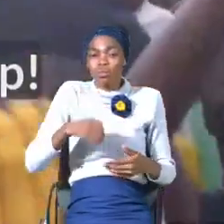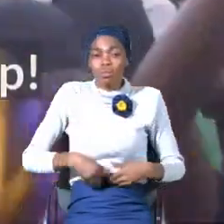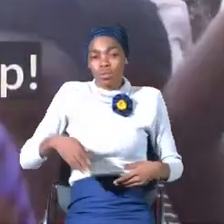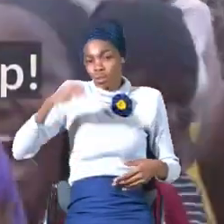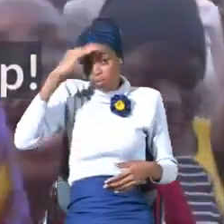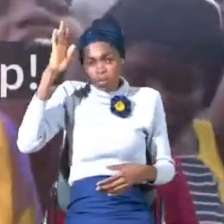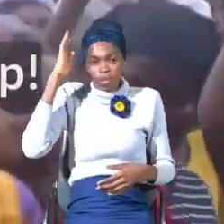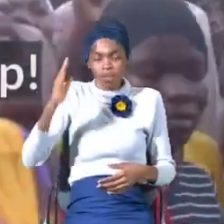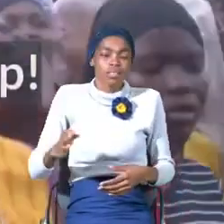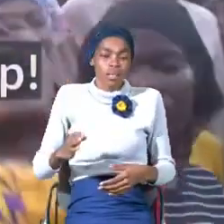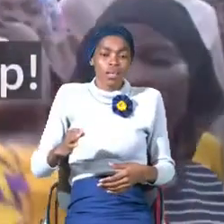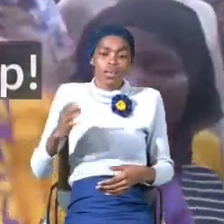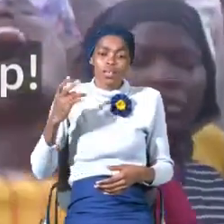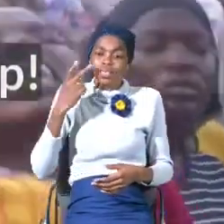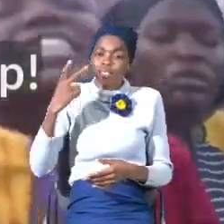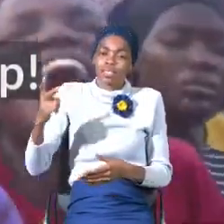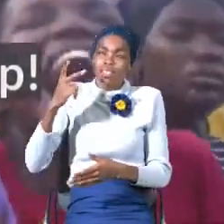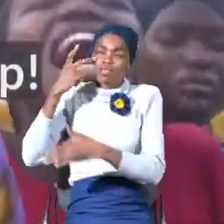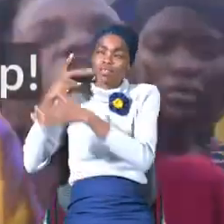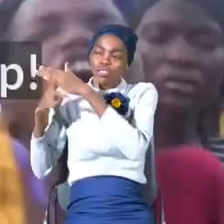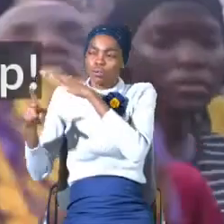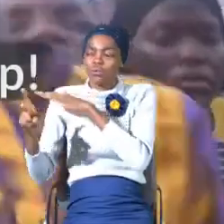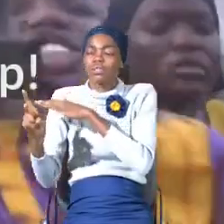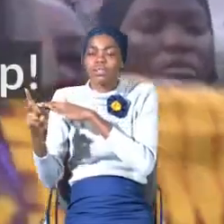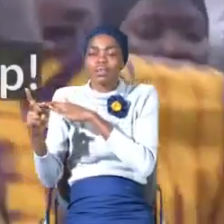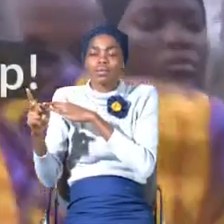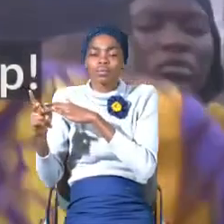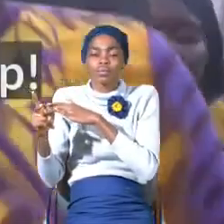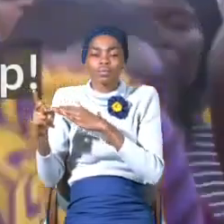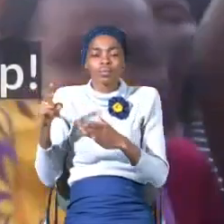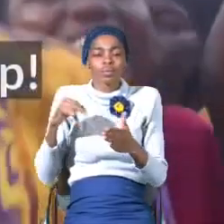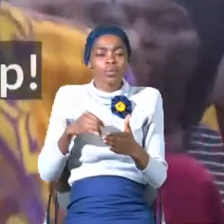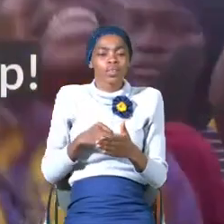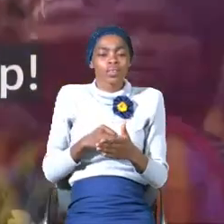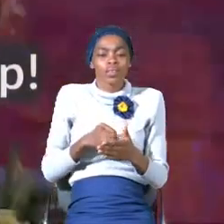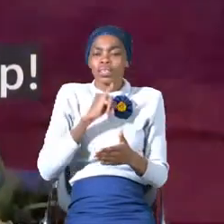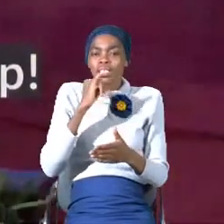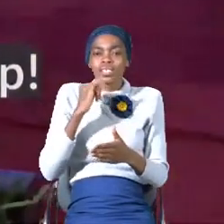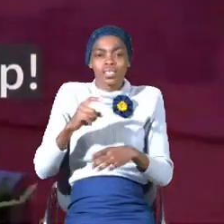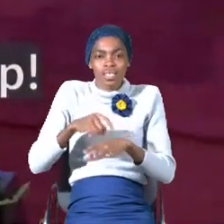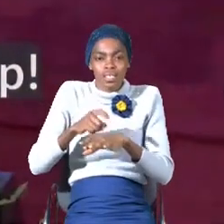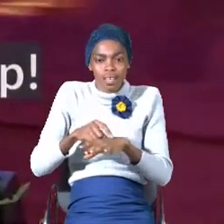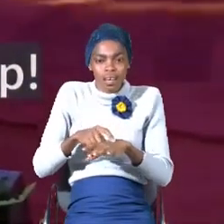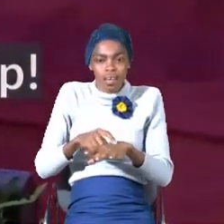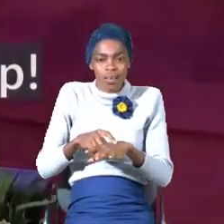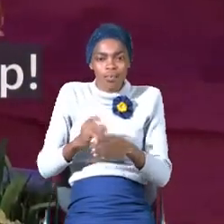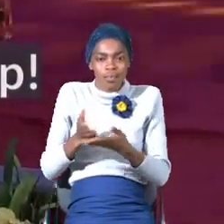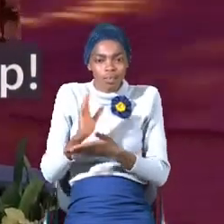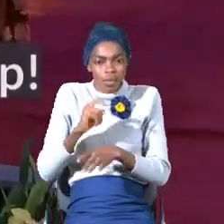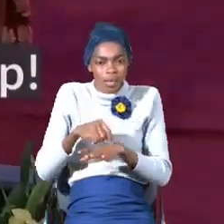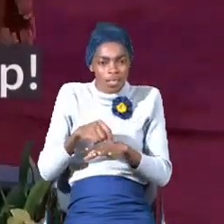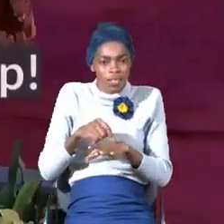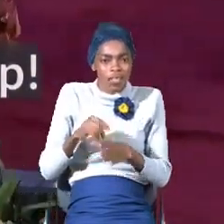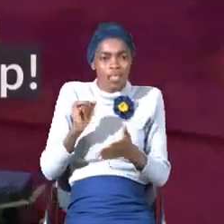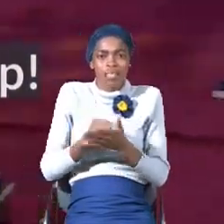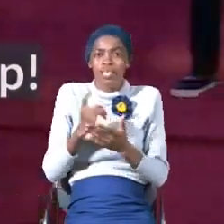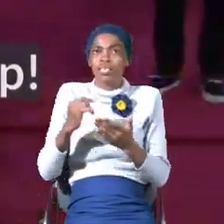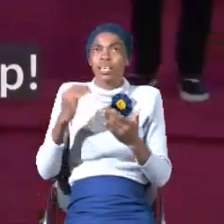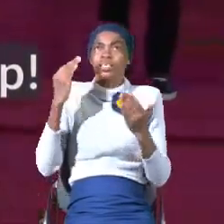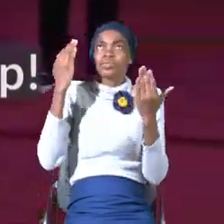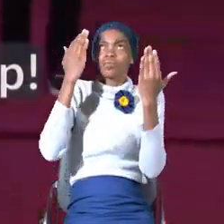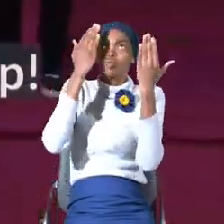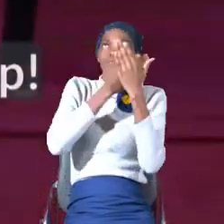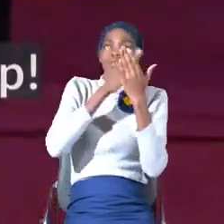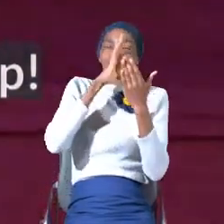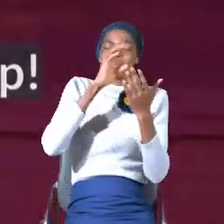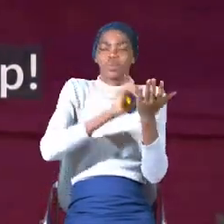and your young men shall see visions. It's high time that the veil be removed. I